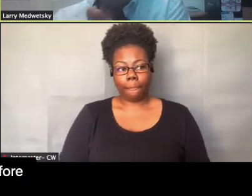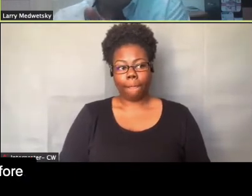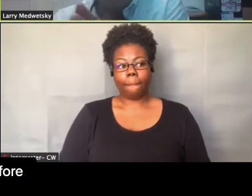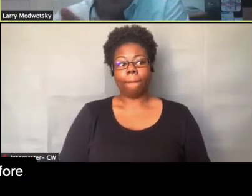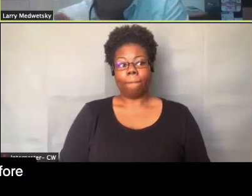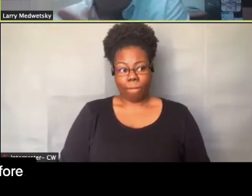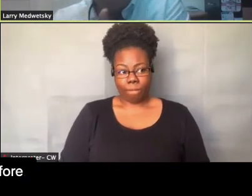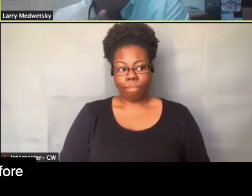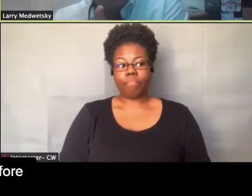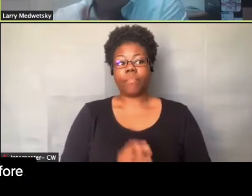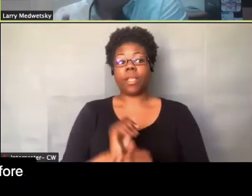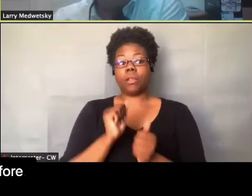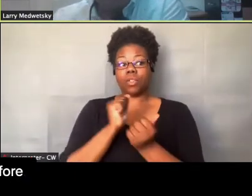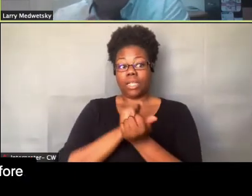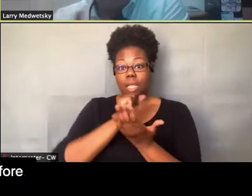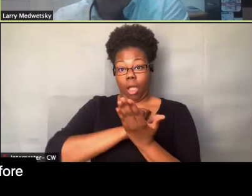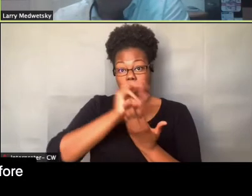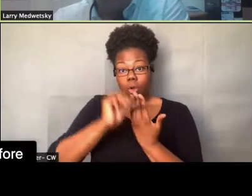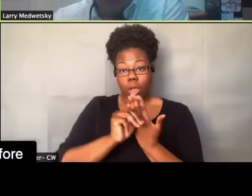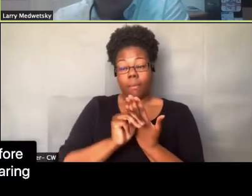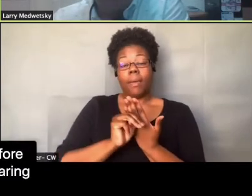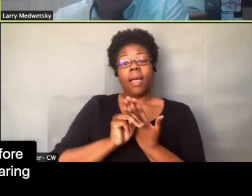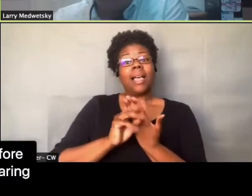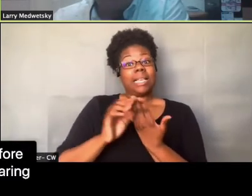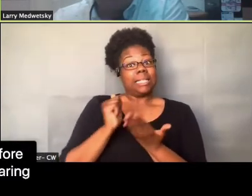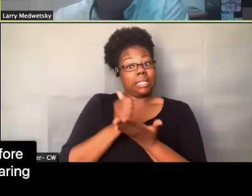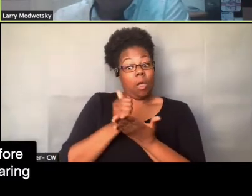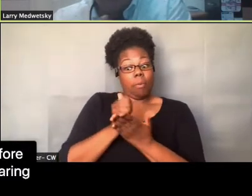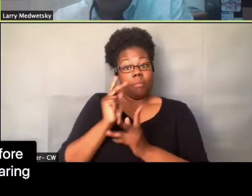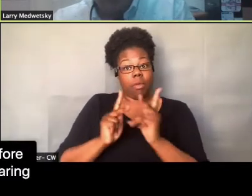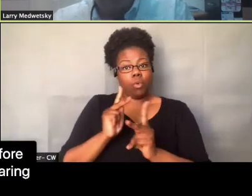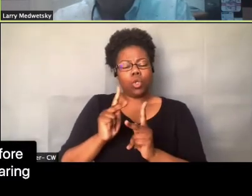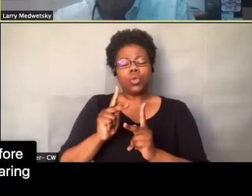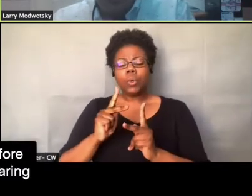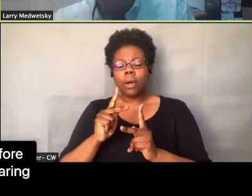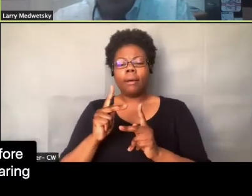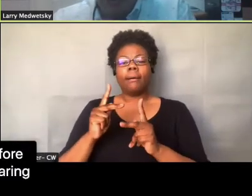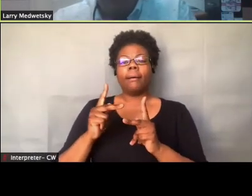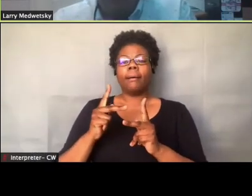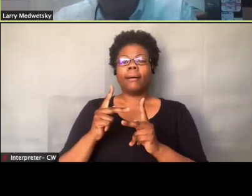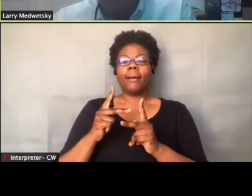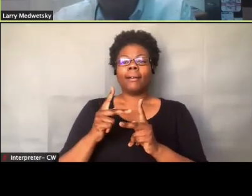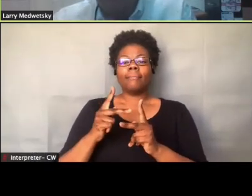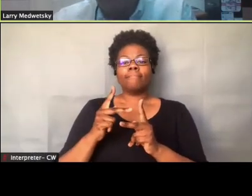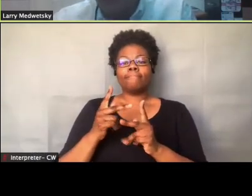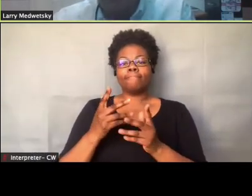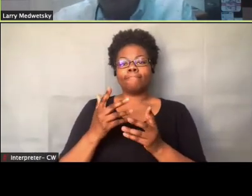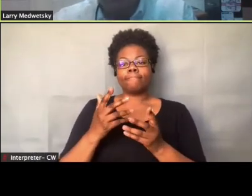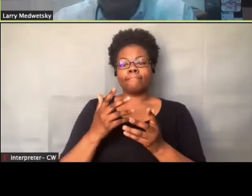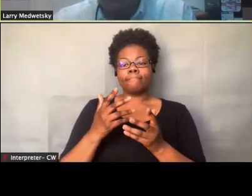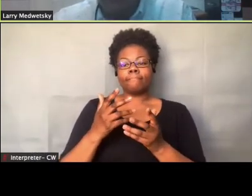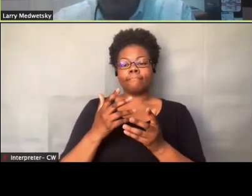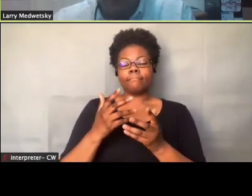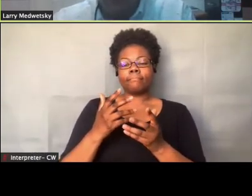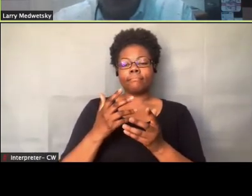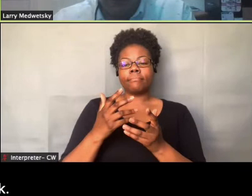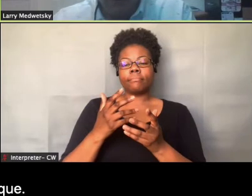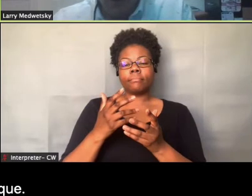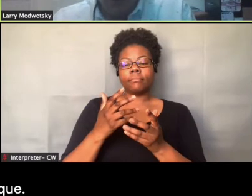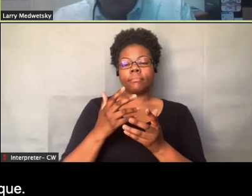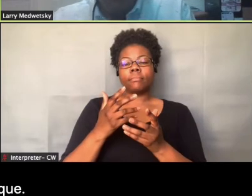for people who had very little hearing or no hearing at high pitches, we're actually helping many with this